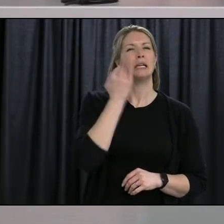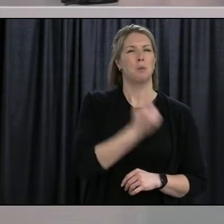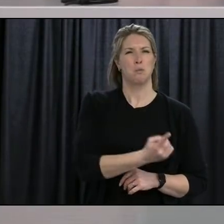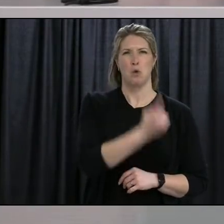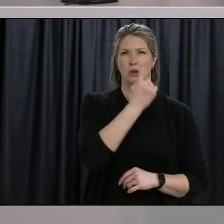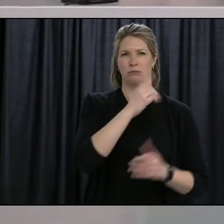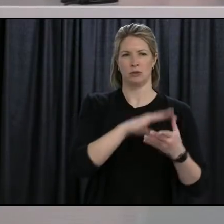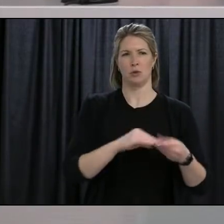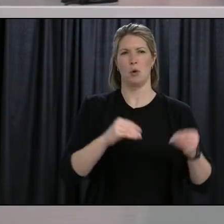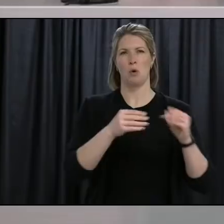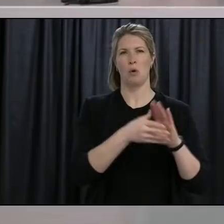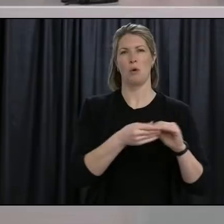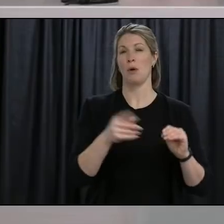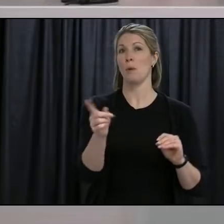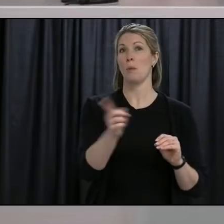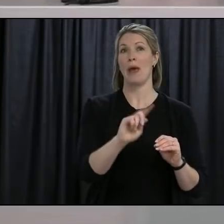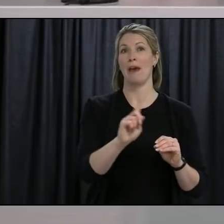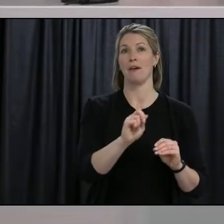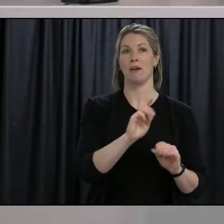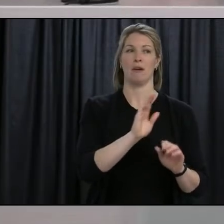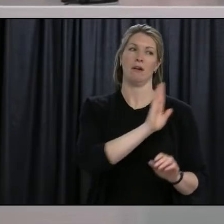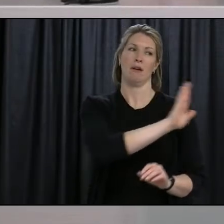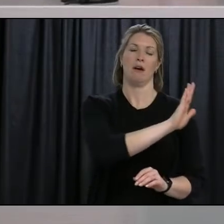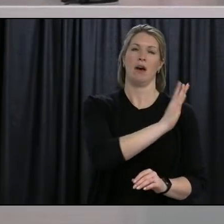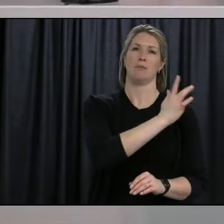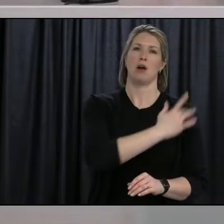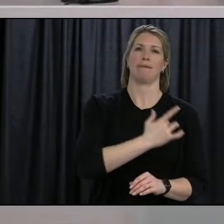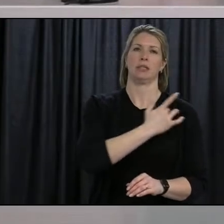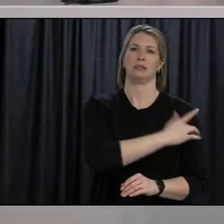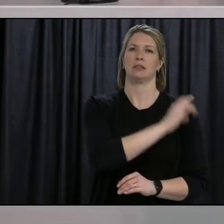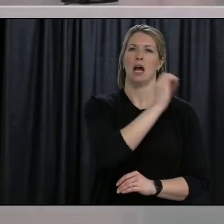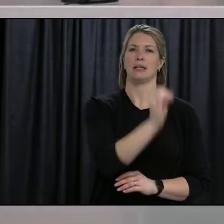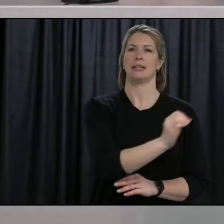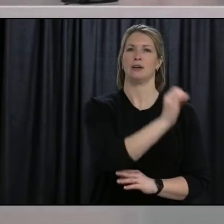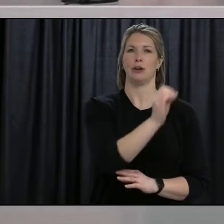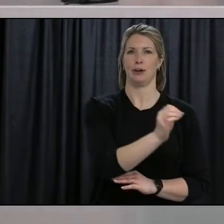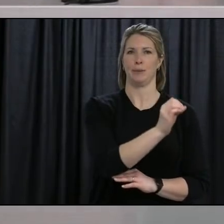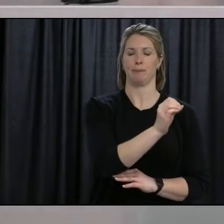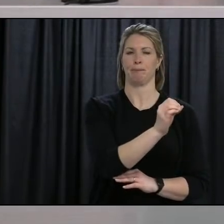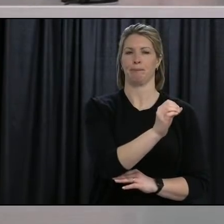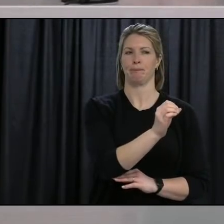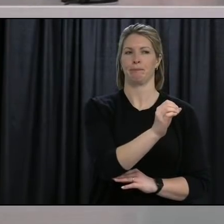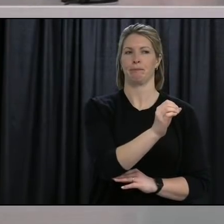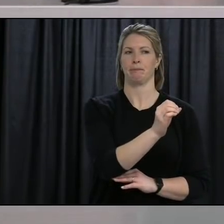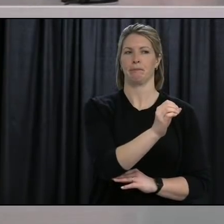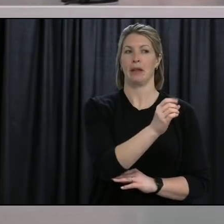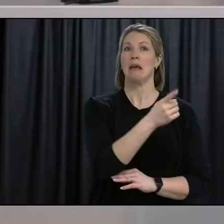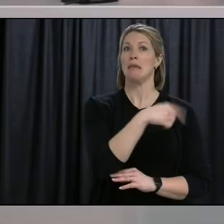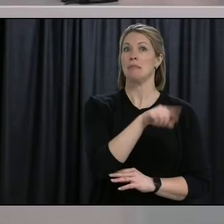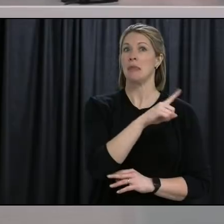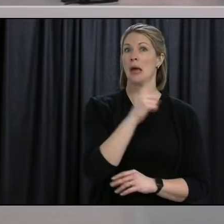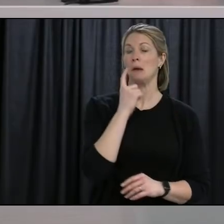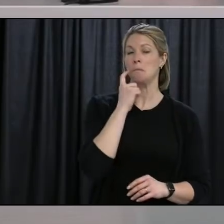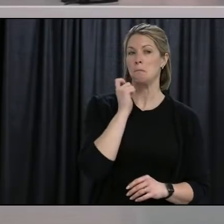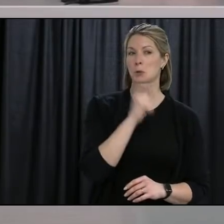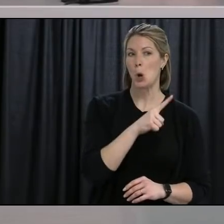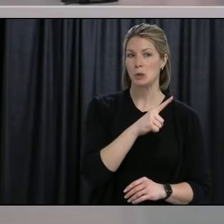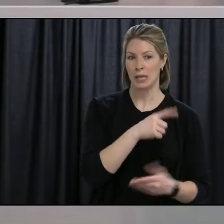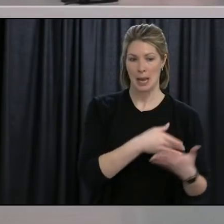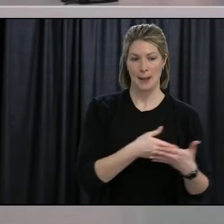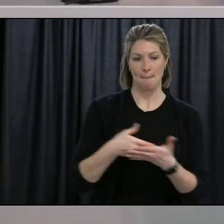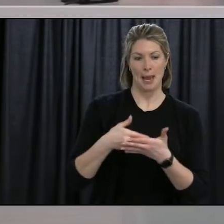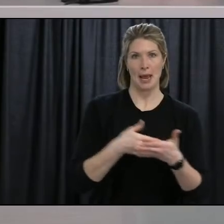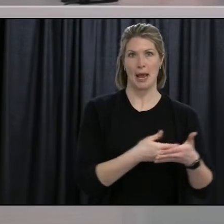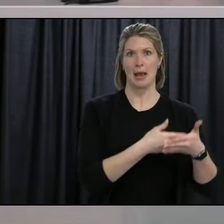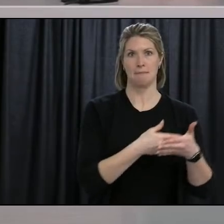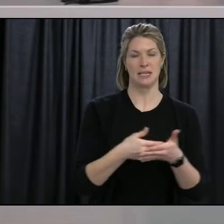that they're seeing a significantly noticeable increase in the amount of infants that are being seen at hospital